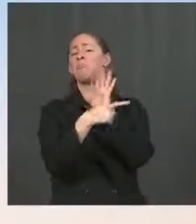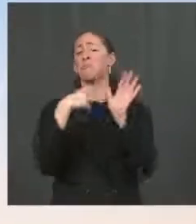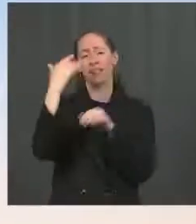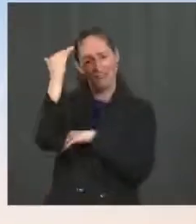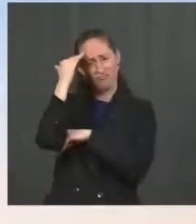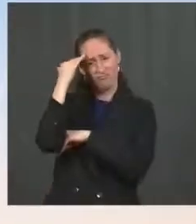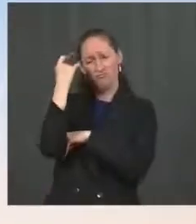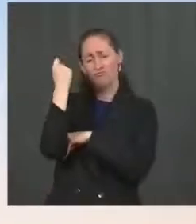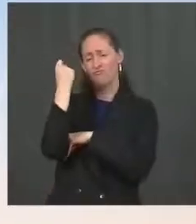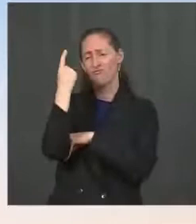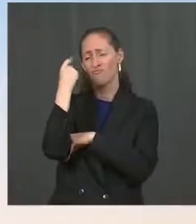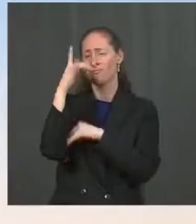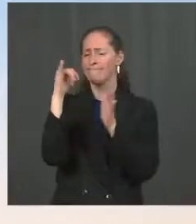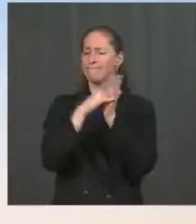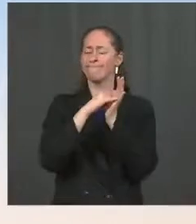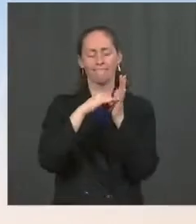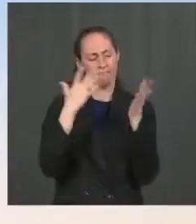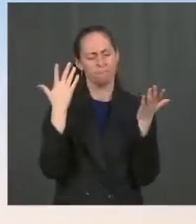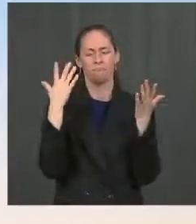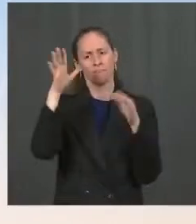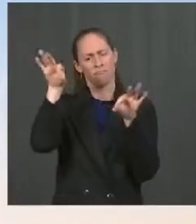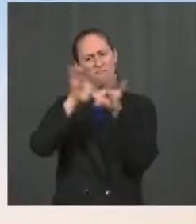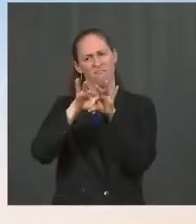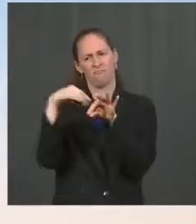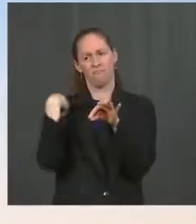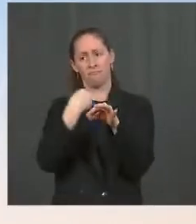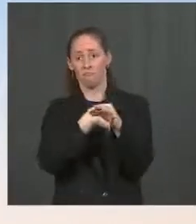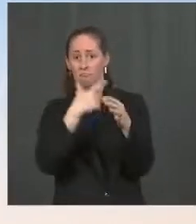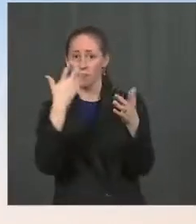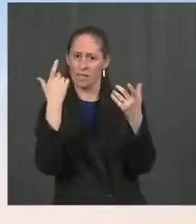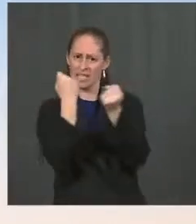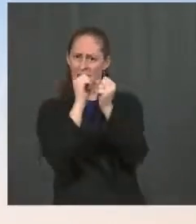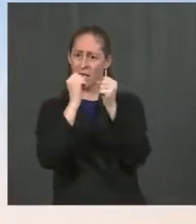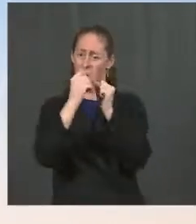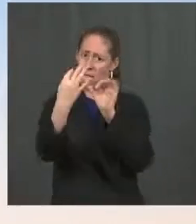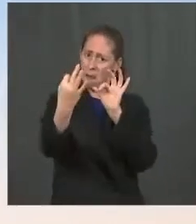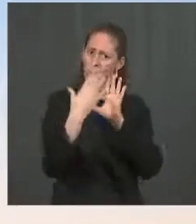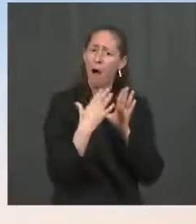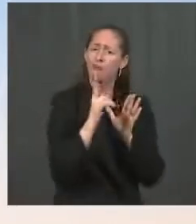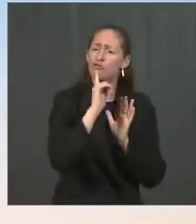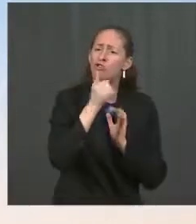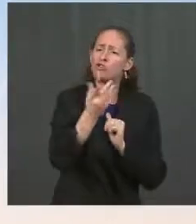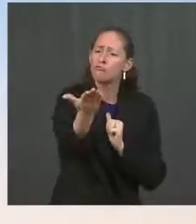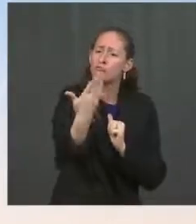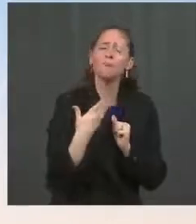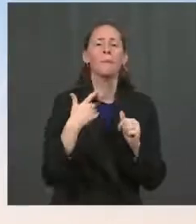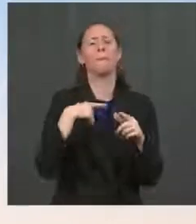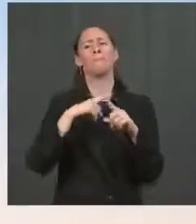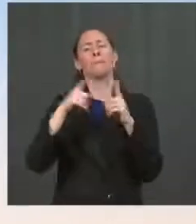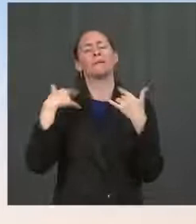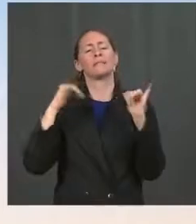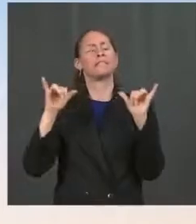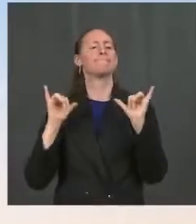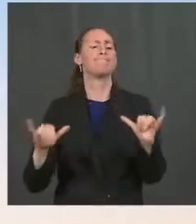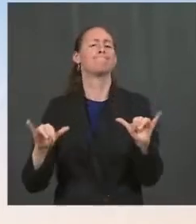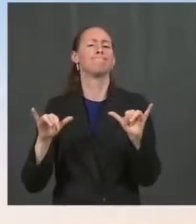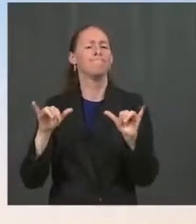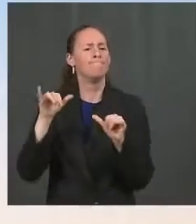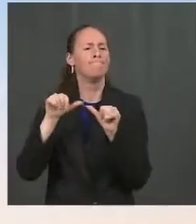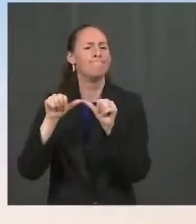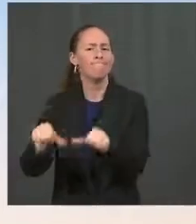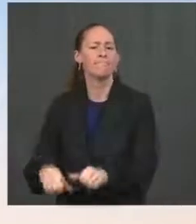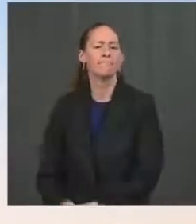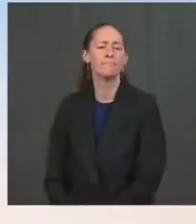lives, and we welcome feedback and engagement, but we're going to stay true to our goal. Ken, I ask you about the exemption on religious